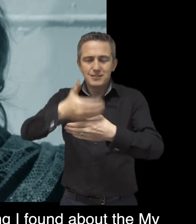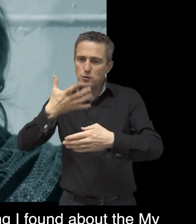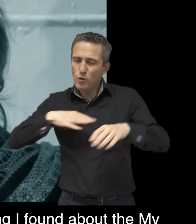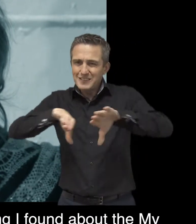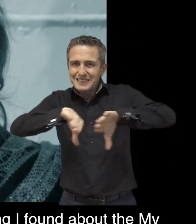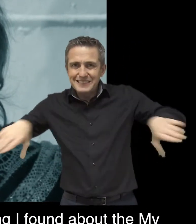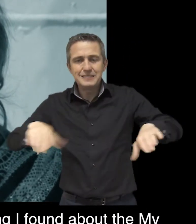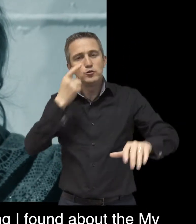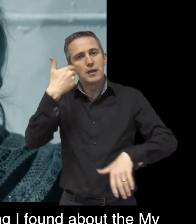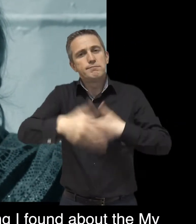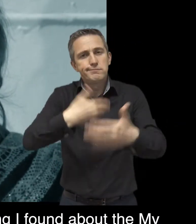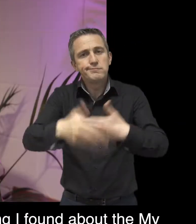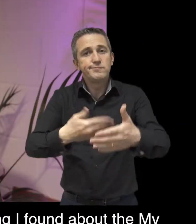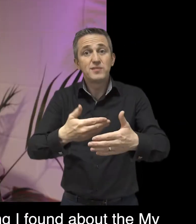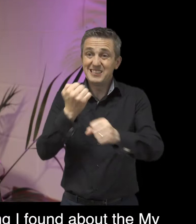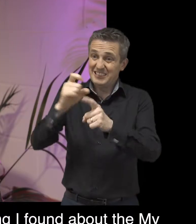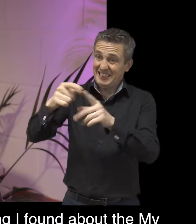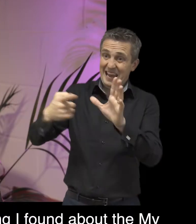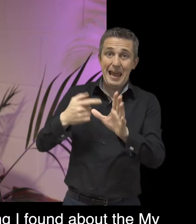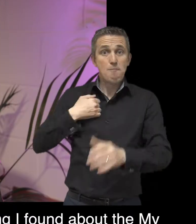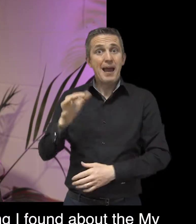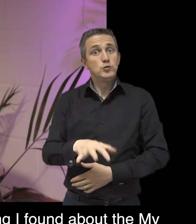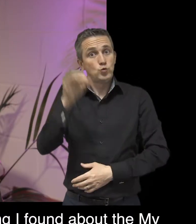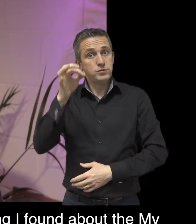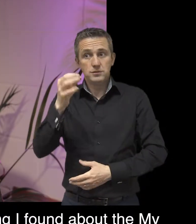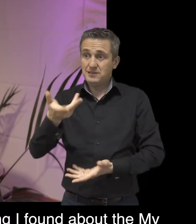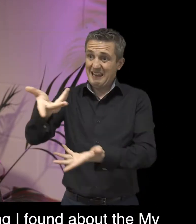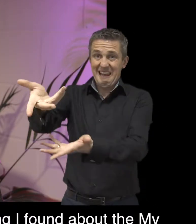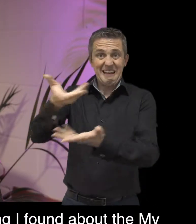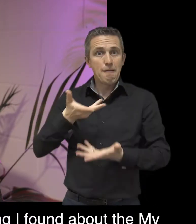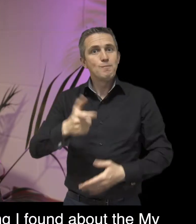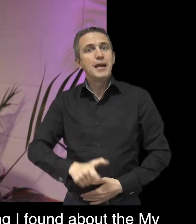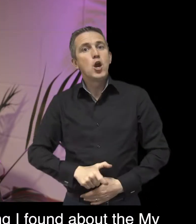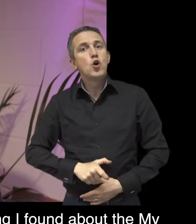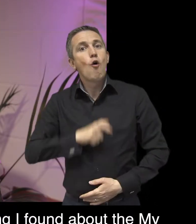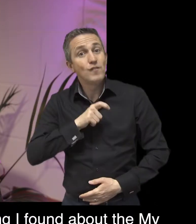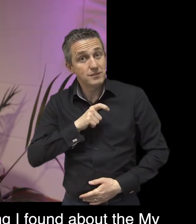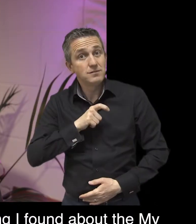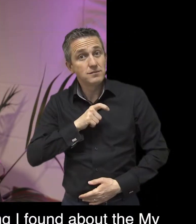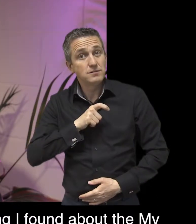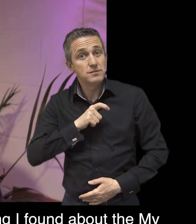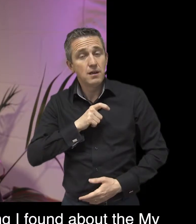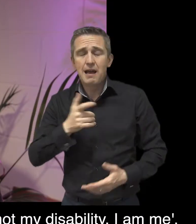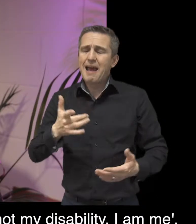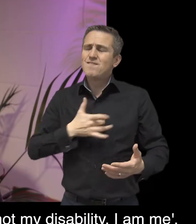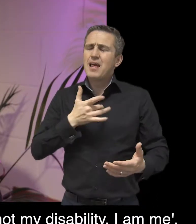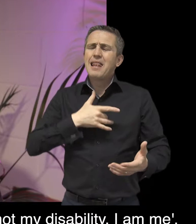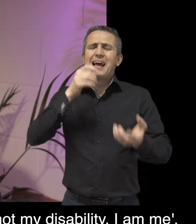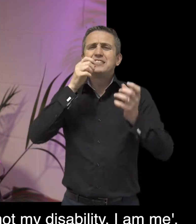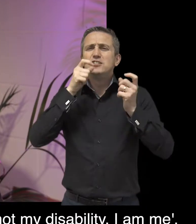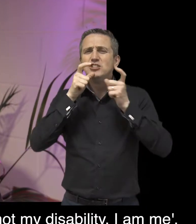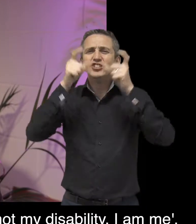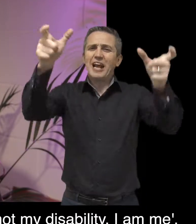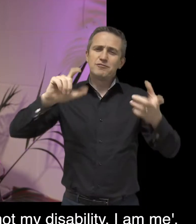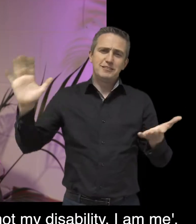found about the My Choices and the GDA. This confidence they give you lets you shout from the rooftops,